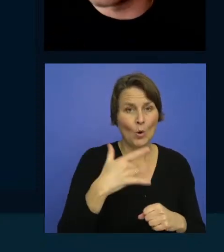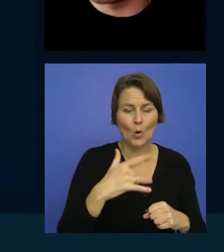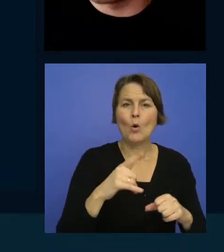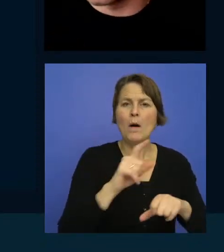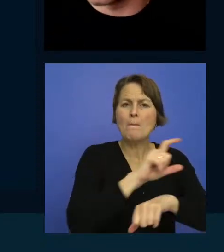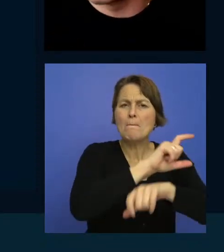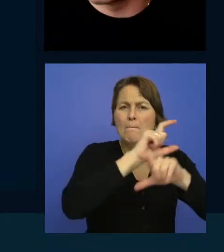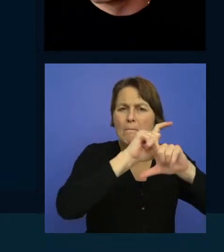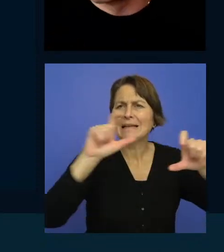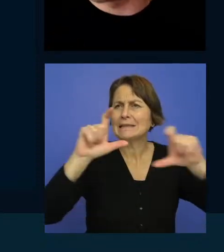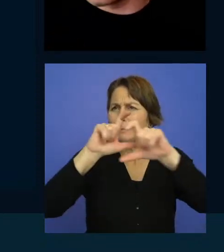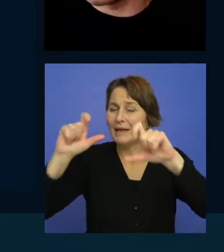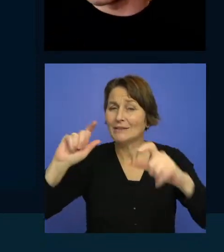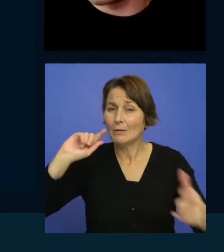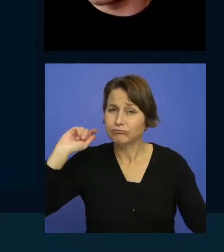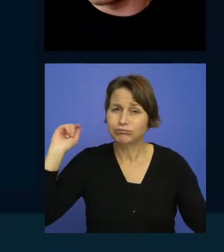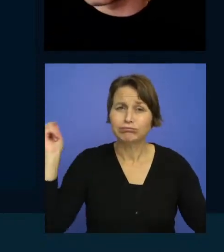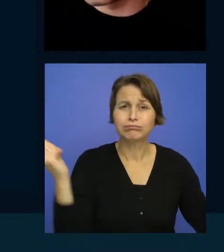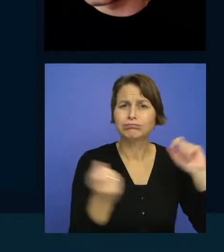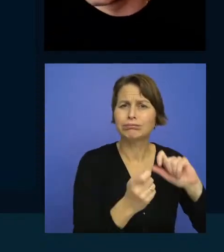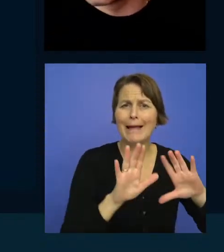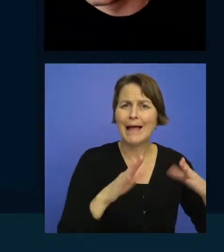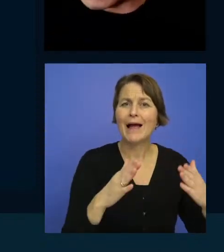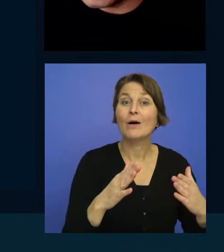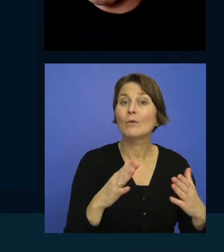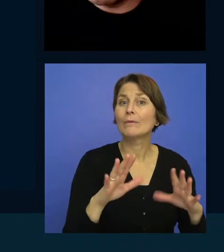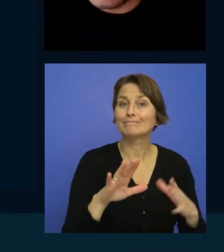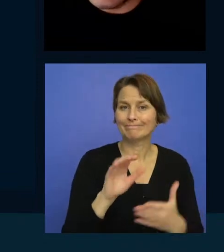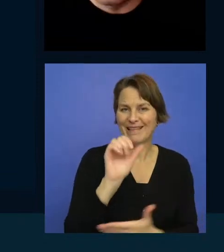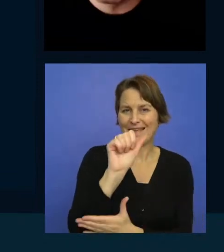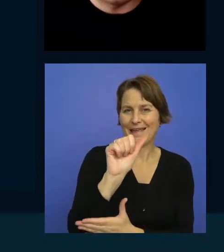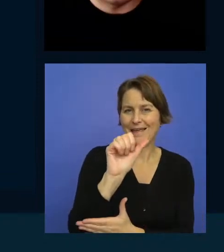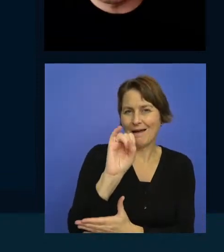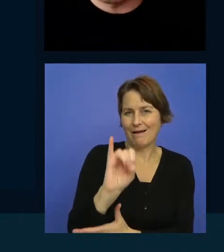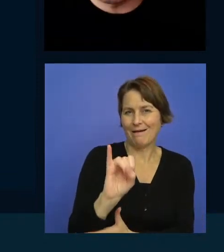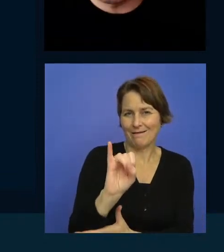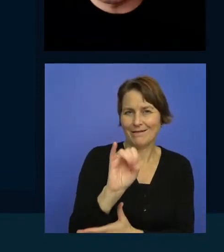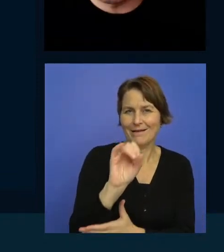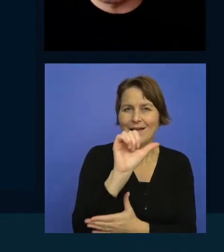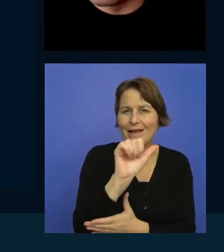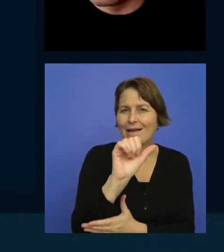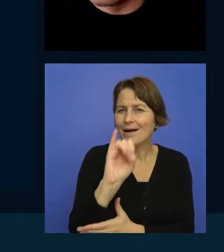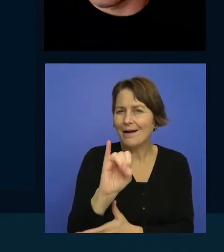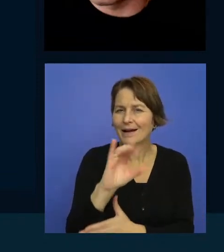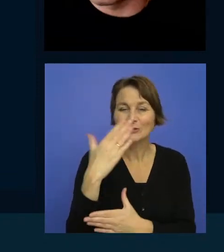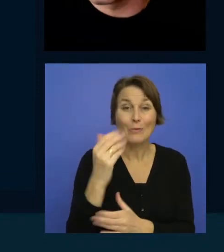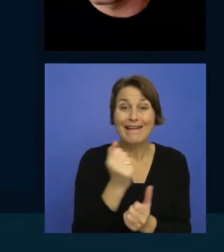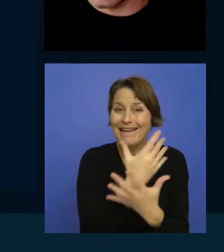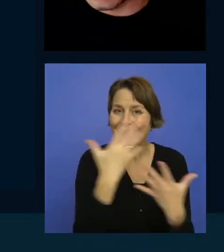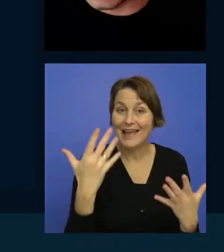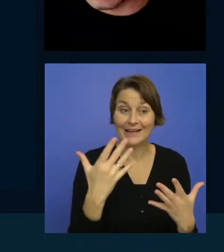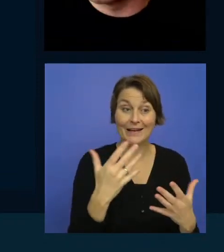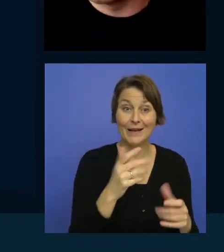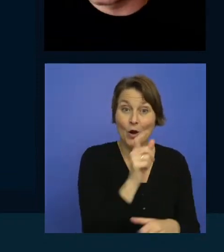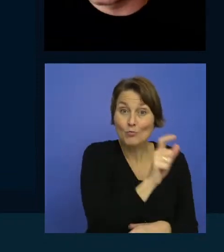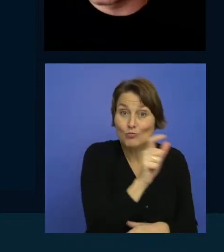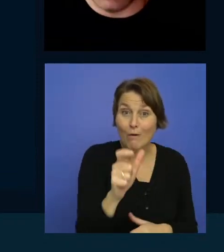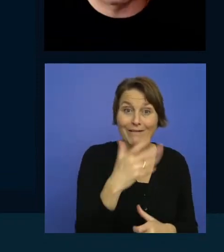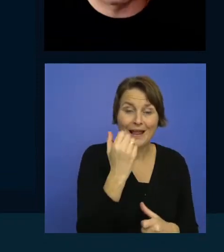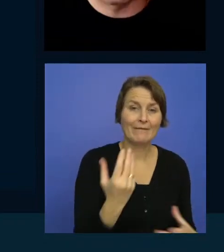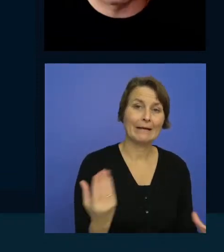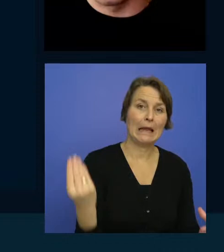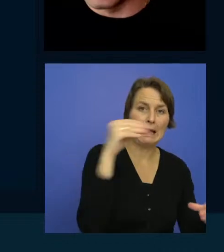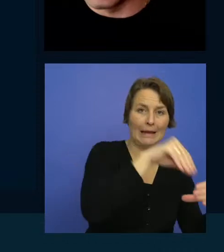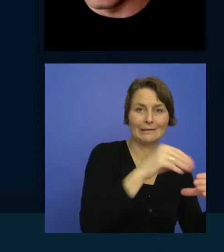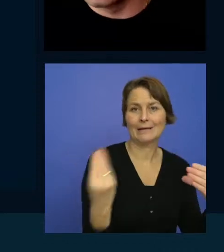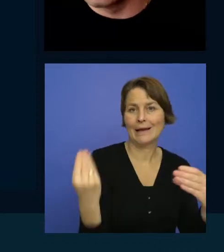AI to transform their business. And AI ML is pretty much baked into all data products that we have. It's customizable, it's